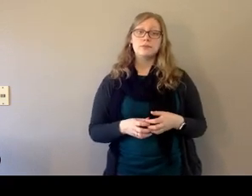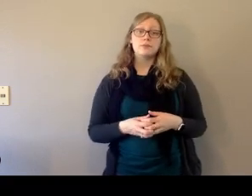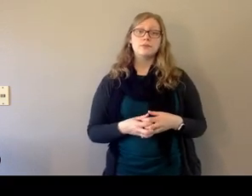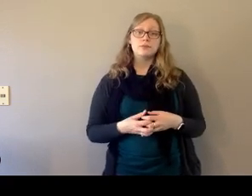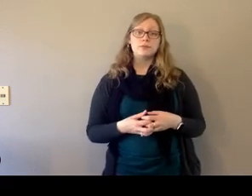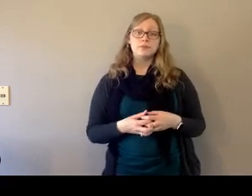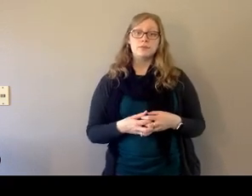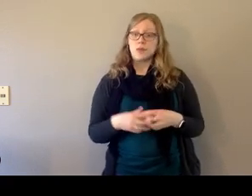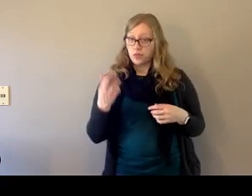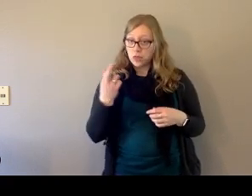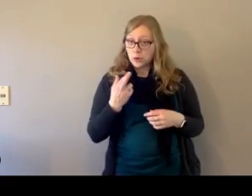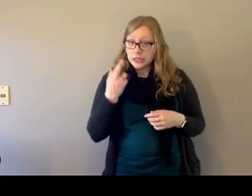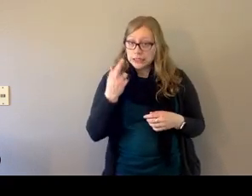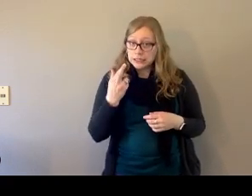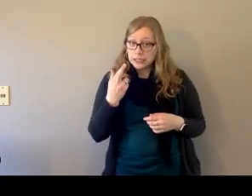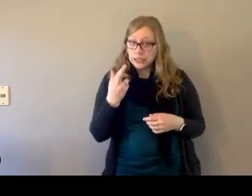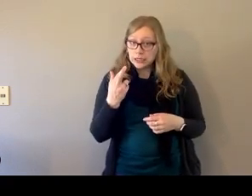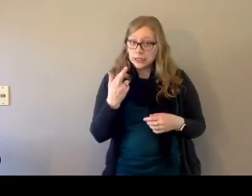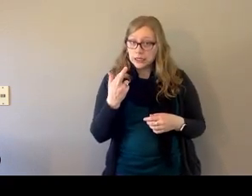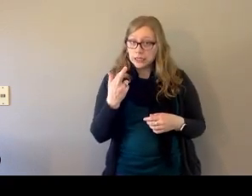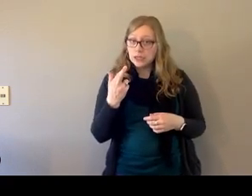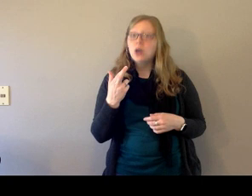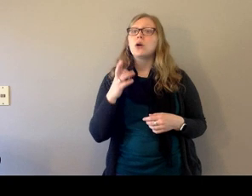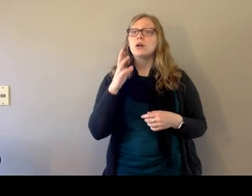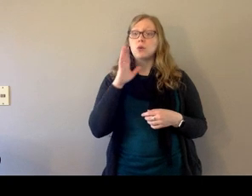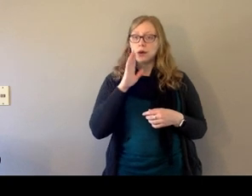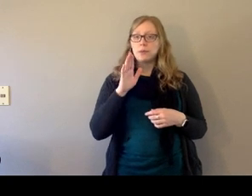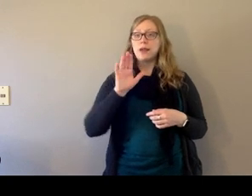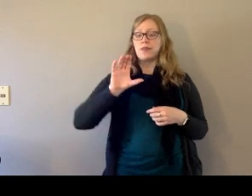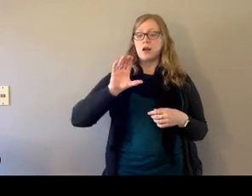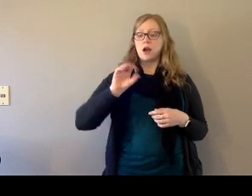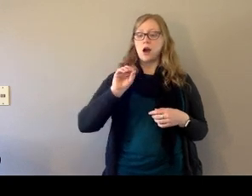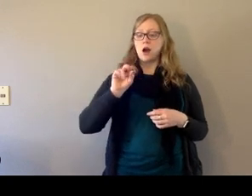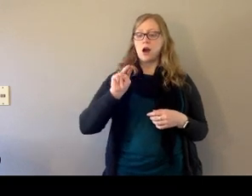And the reason is by the converse